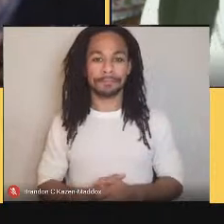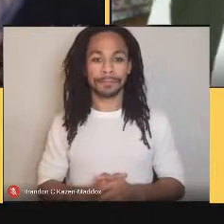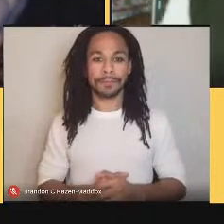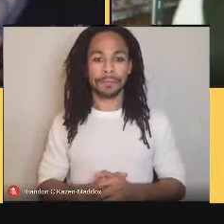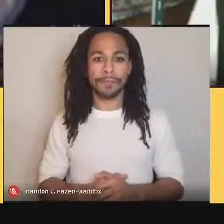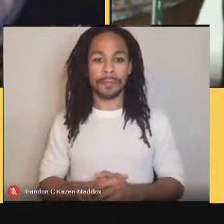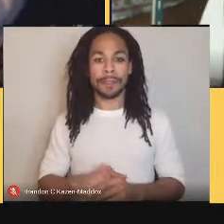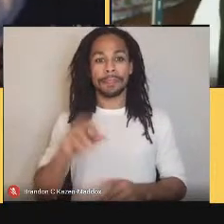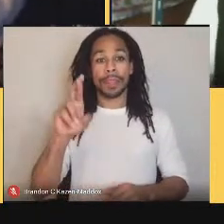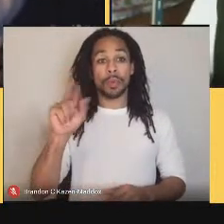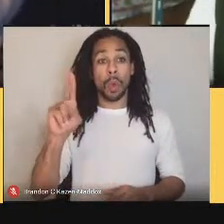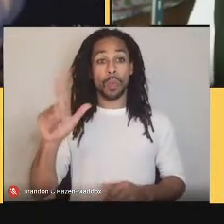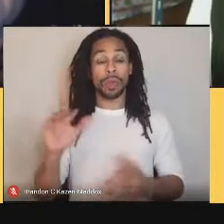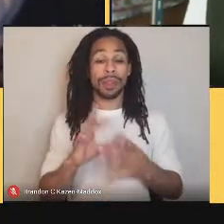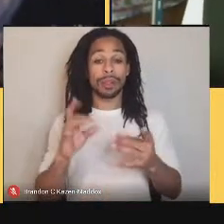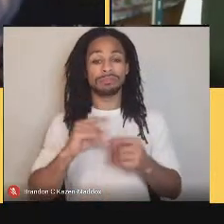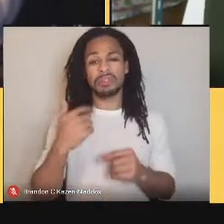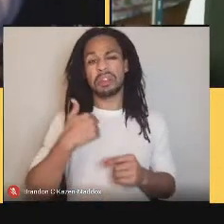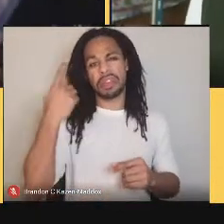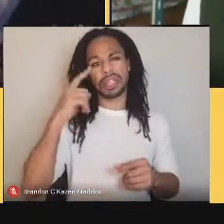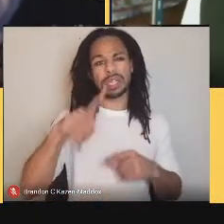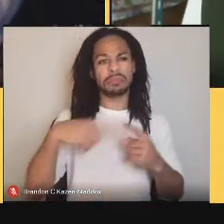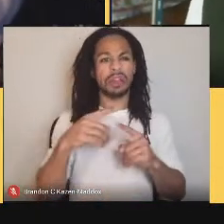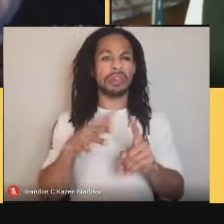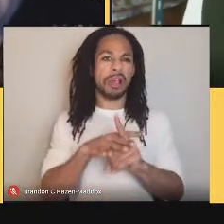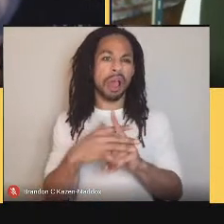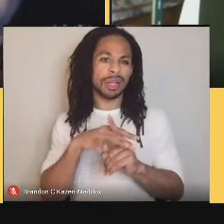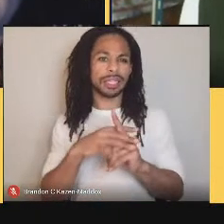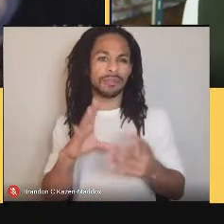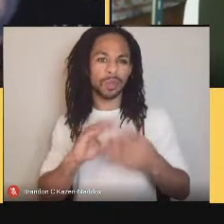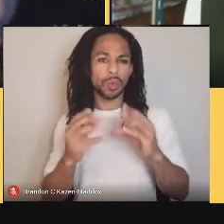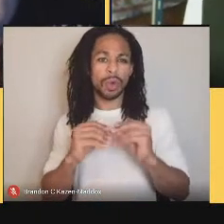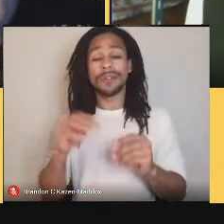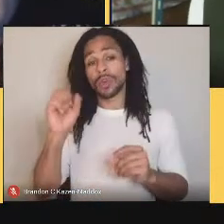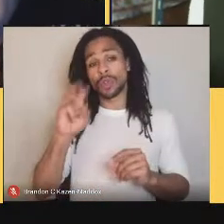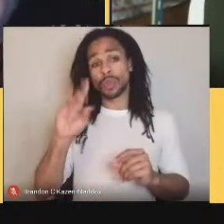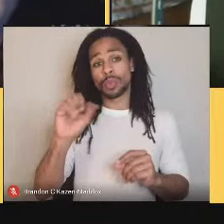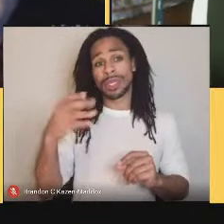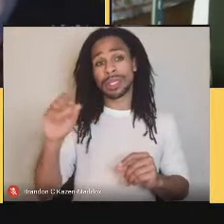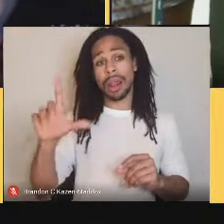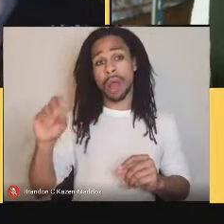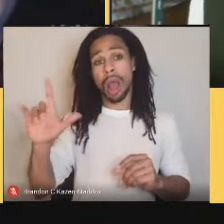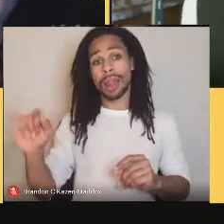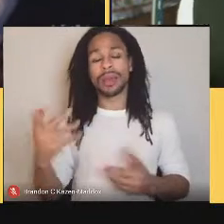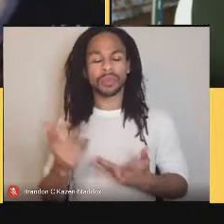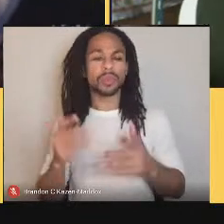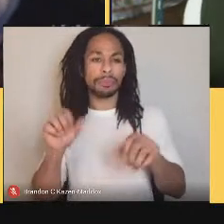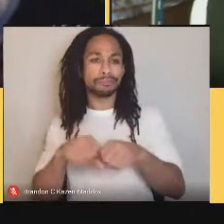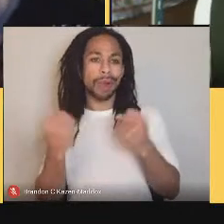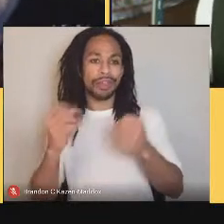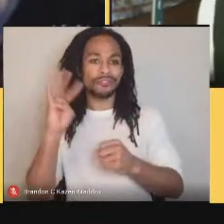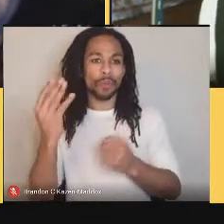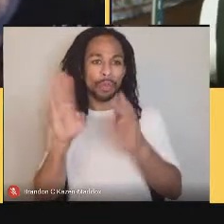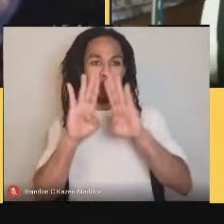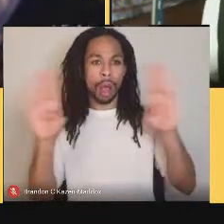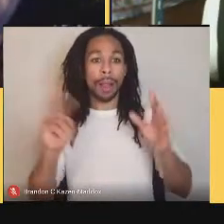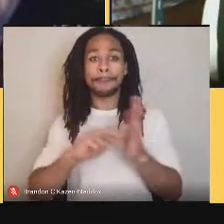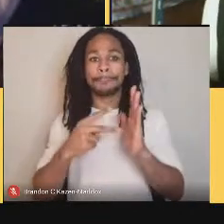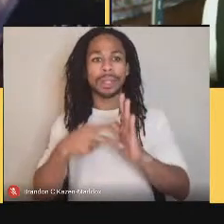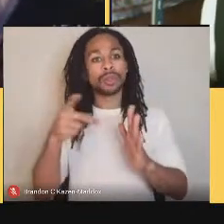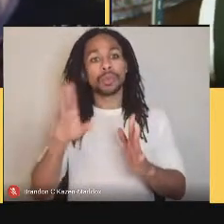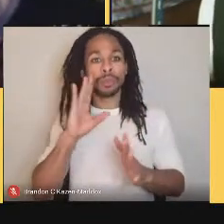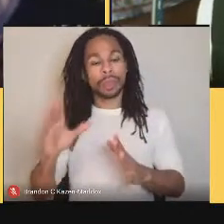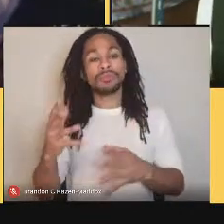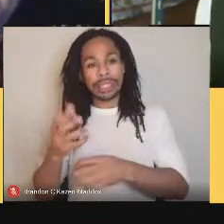So again, I think it kind of comes down to the context of the story for Swiss and Lali. As we know, it is very fourth wall breaking. So you get both, you know, where the music